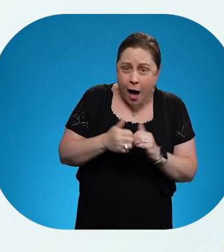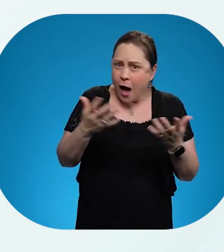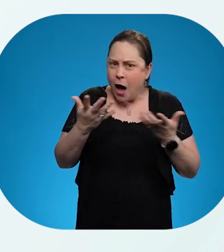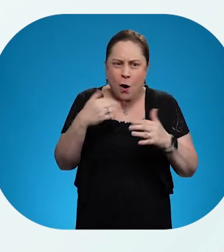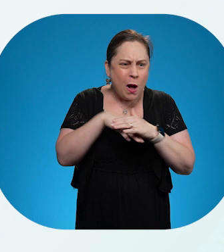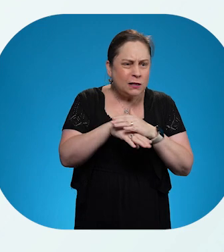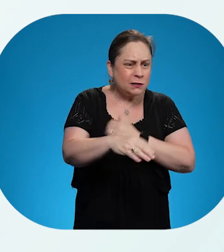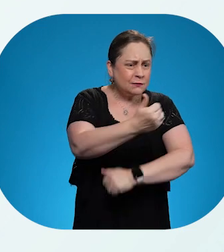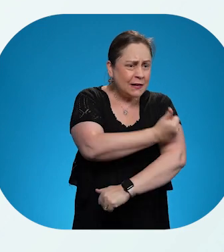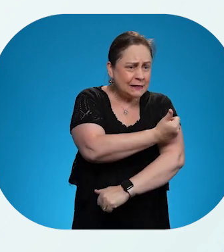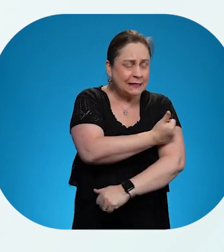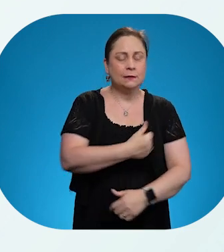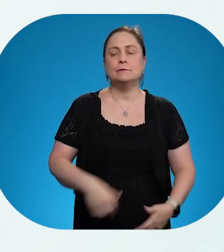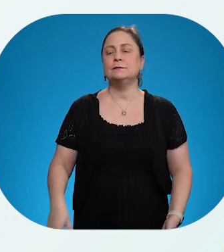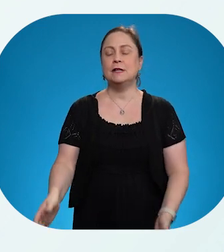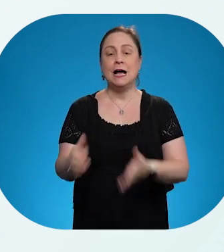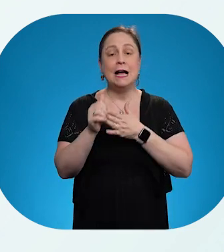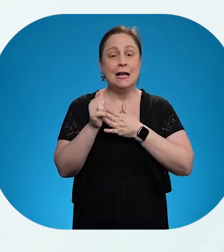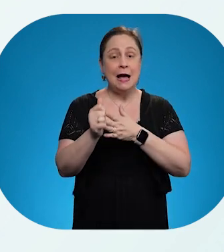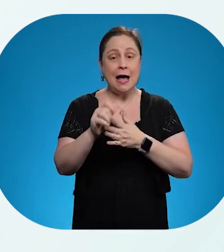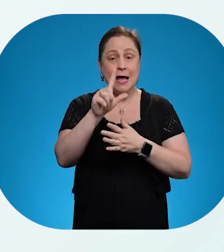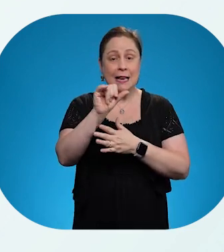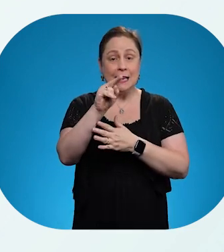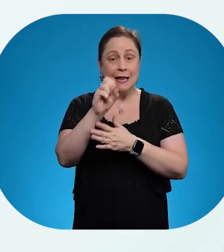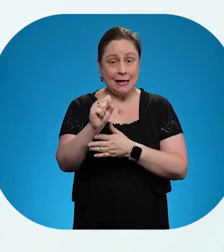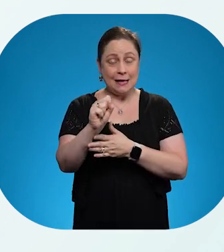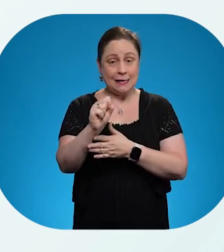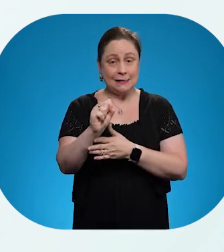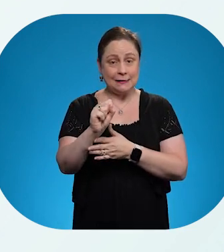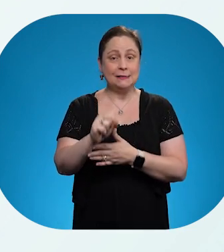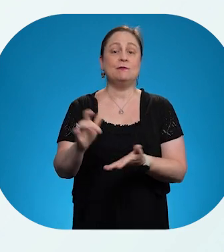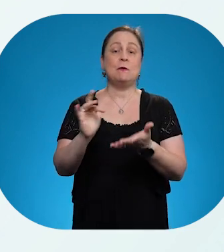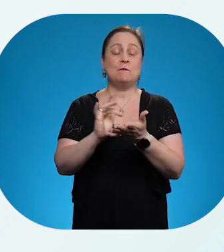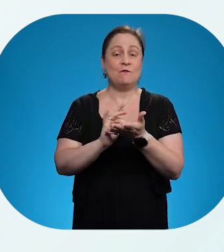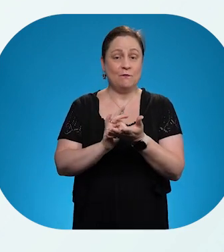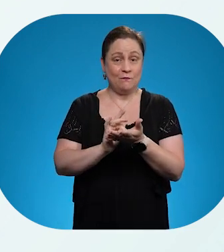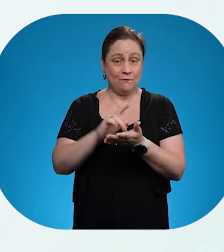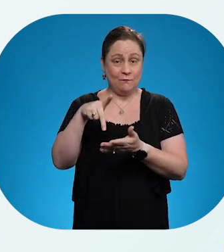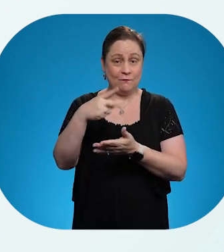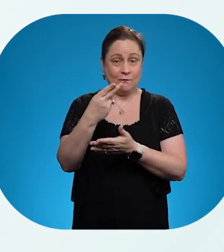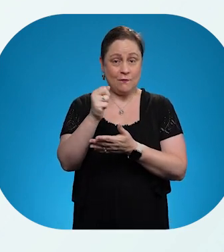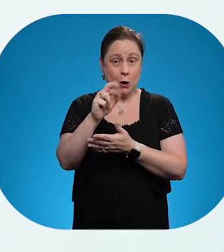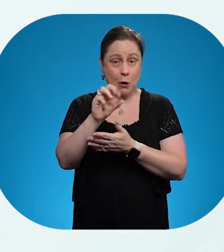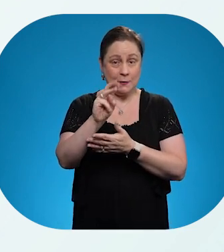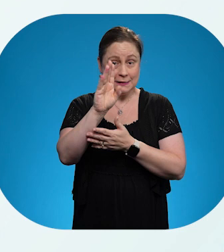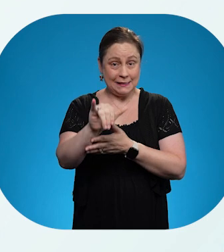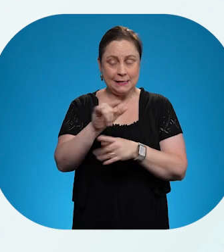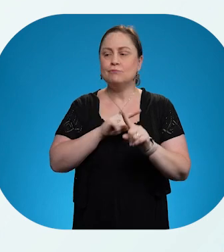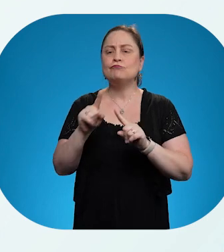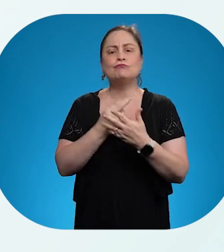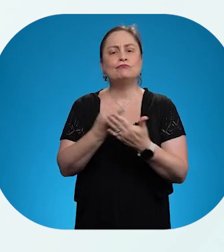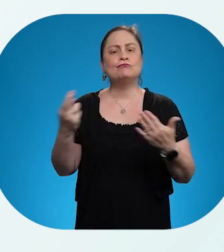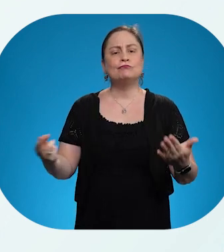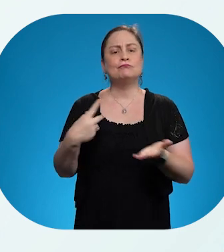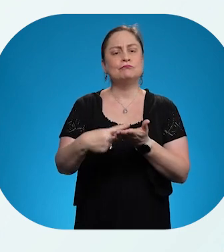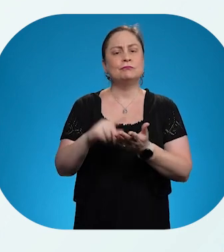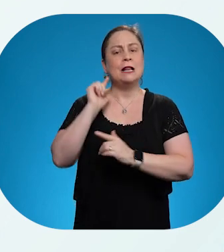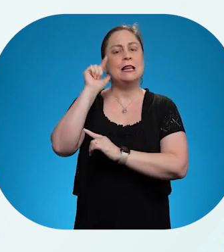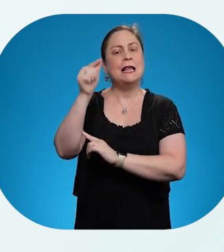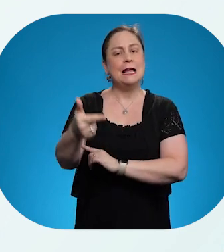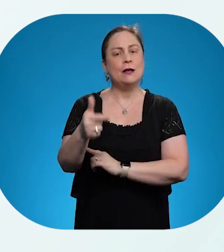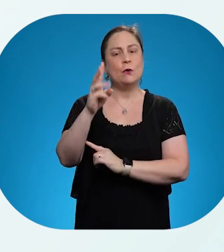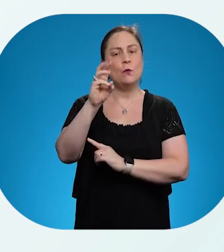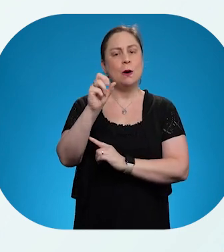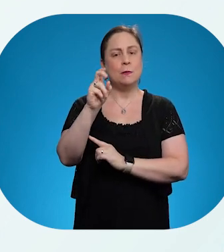accessible vaccines, guidelines for pharmacies, and a number of other resources that we'll talk about later in this webinar.